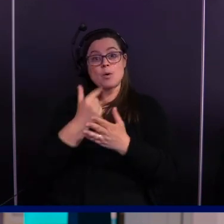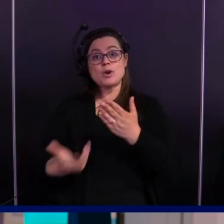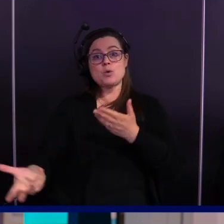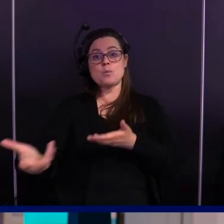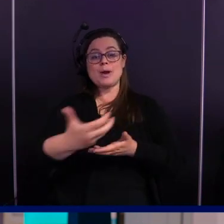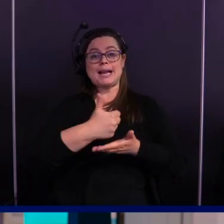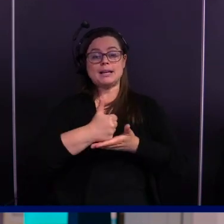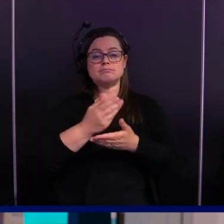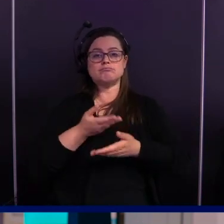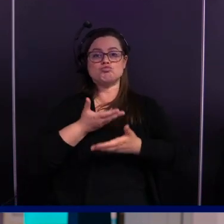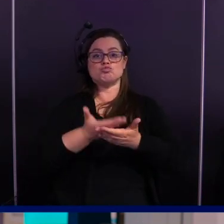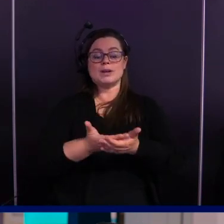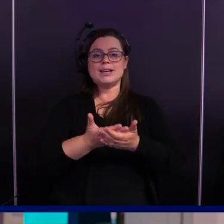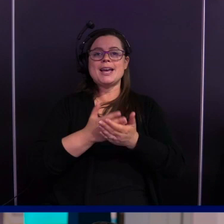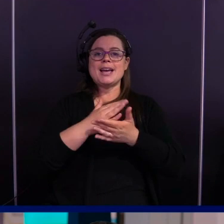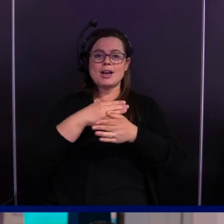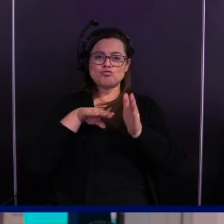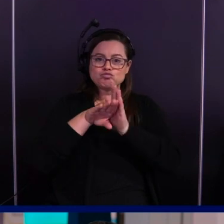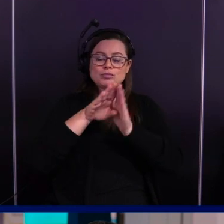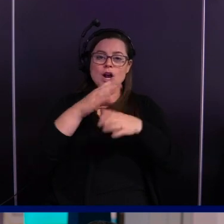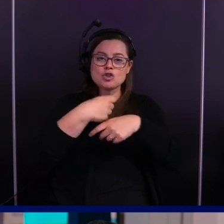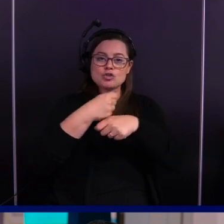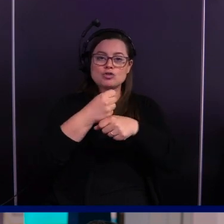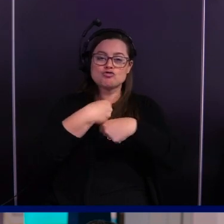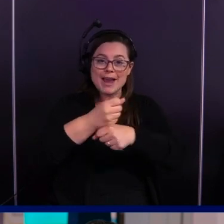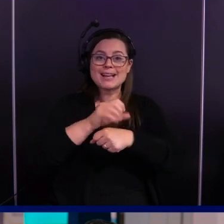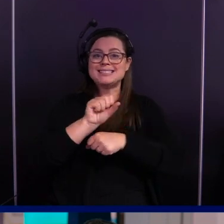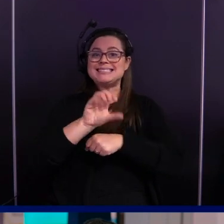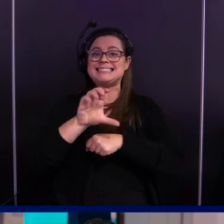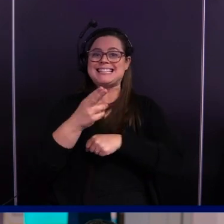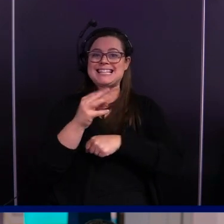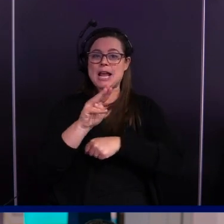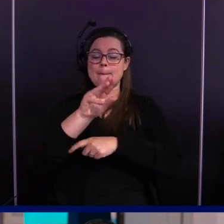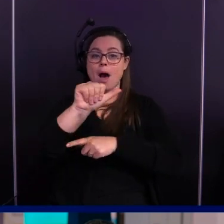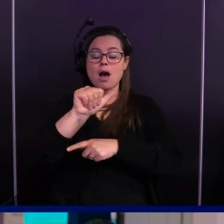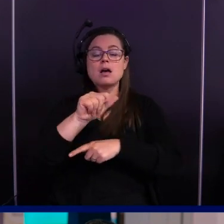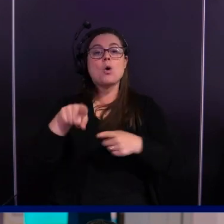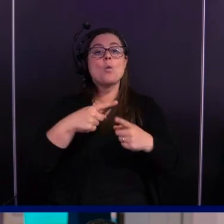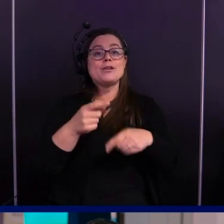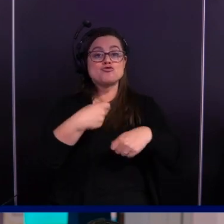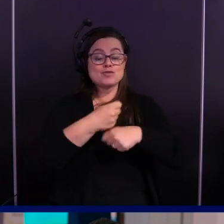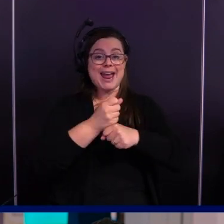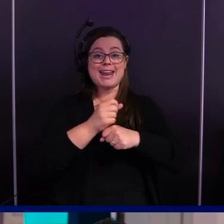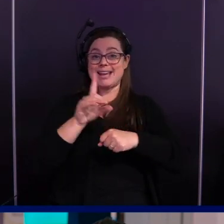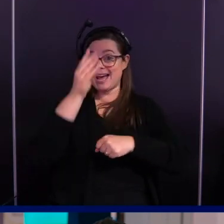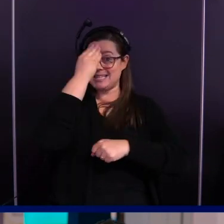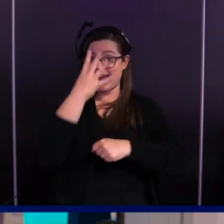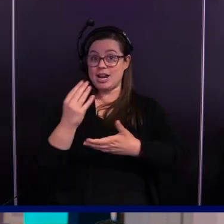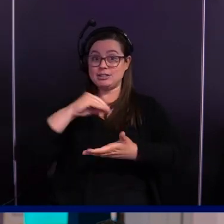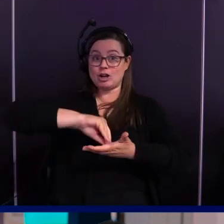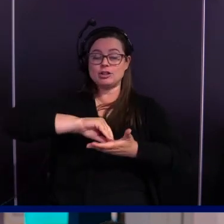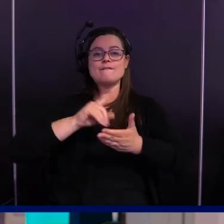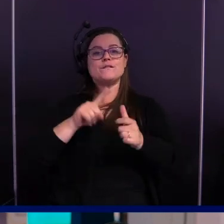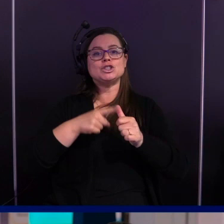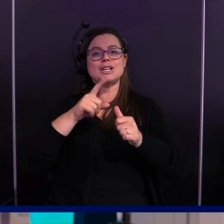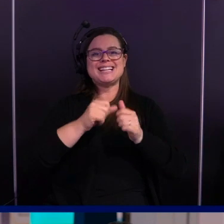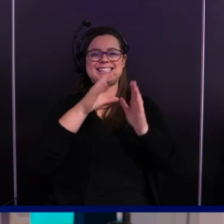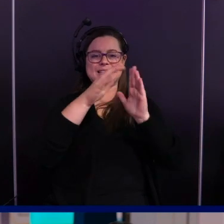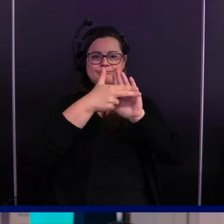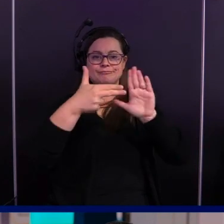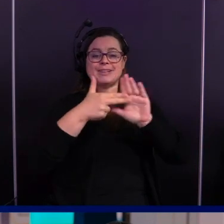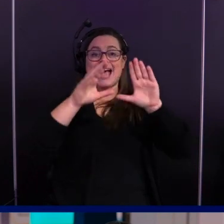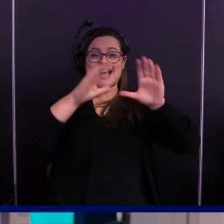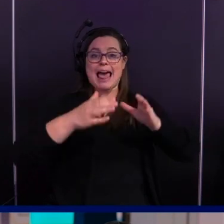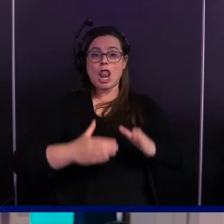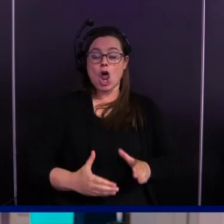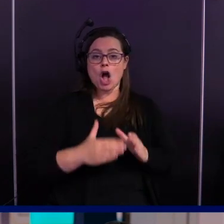all like a schema for you, right? When you're collecting a data ingestion, the second step is you have to have a catalog, right, to